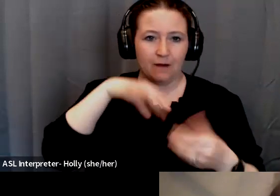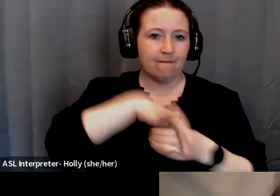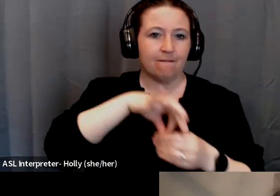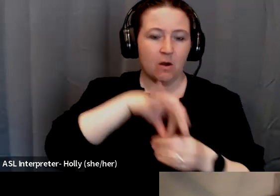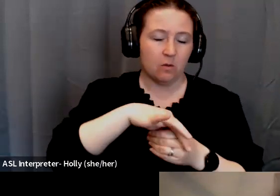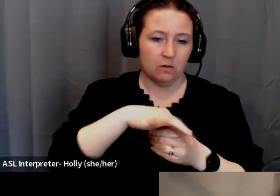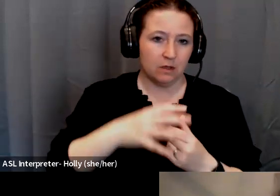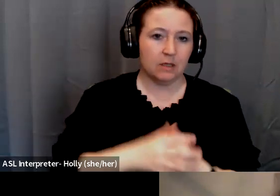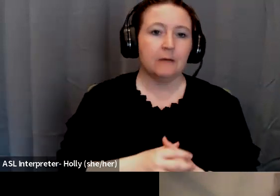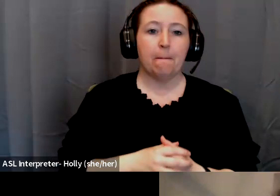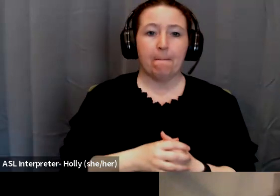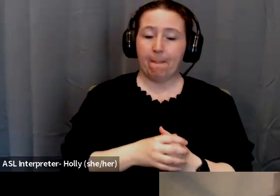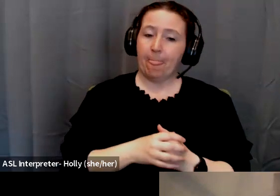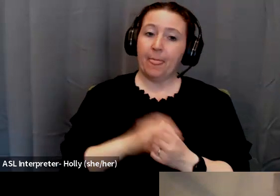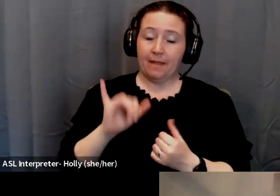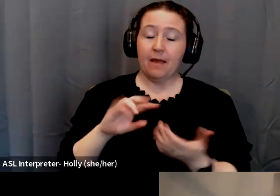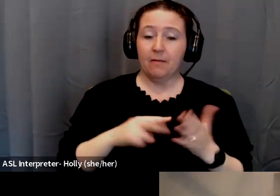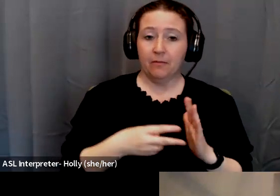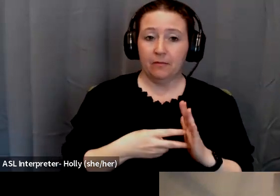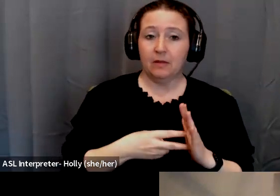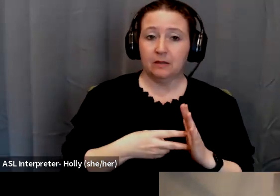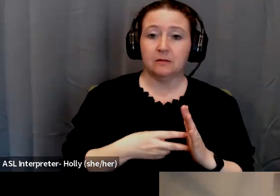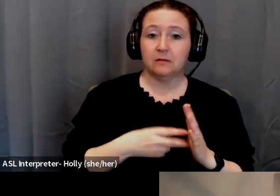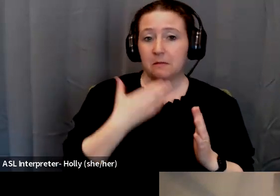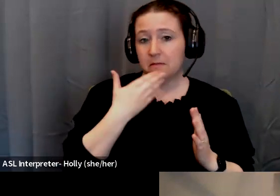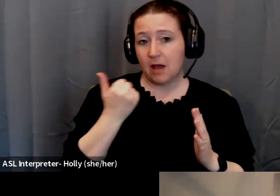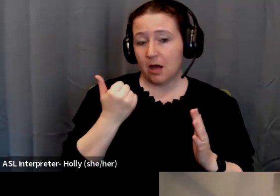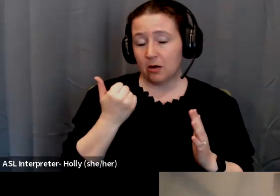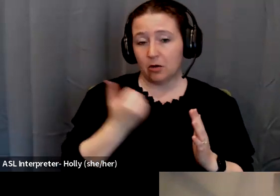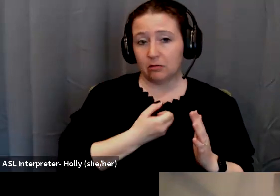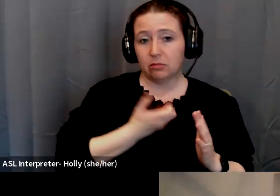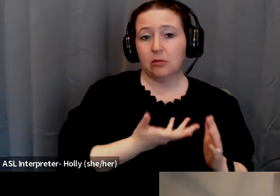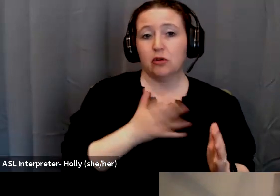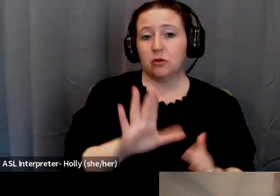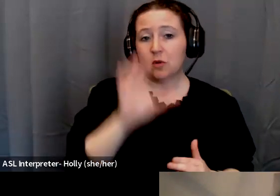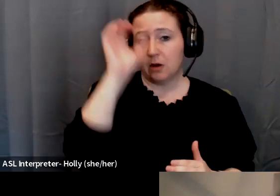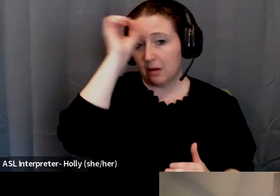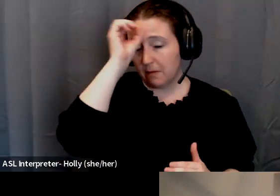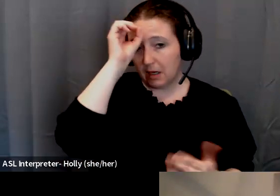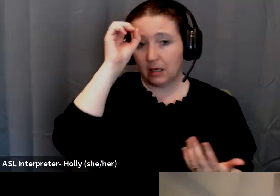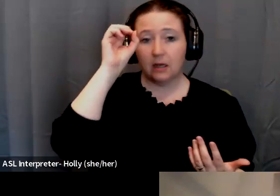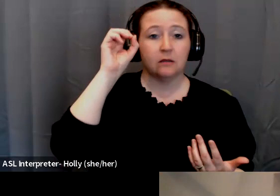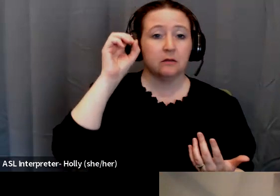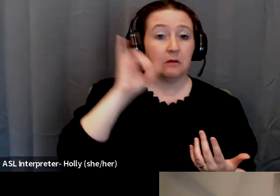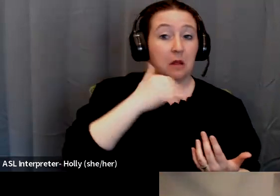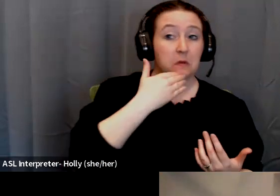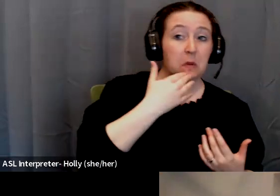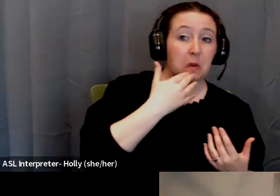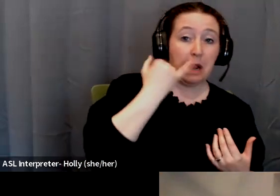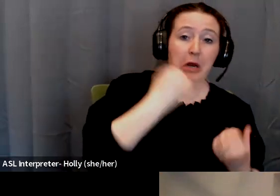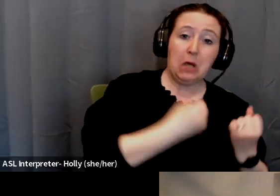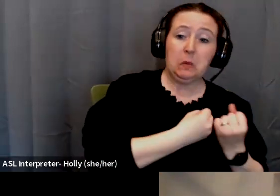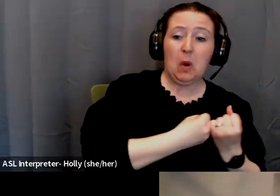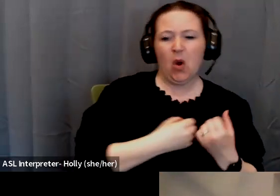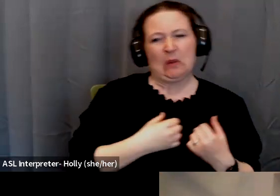you to think about, which will allow you then to better express your own opinions about, is this a good idea? Is this a bad idea? Is there something